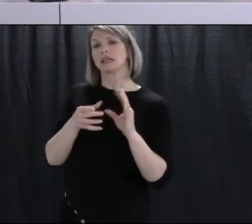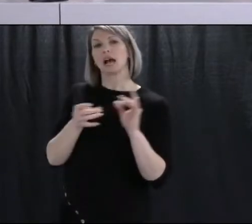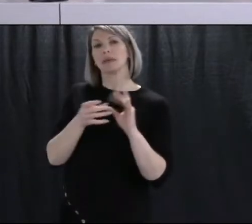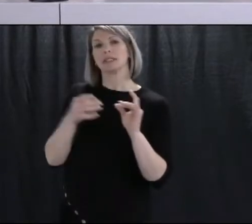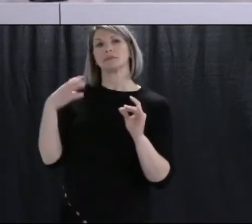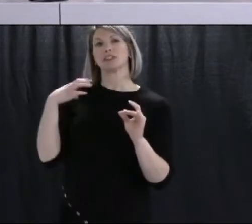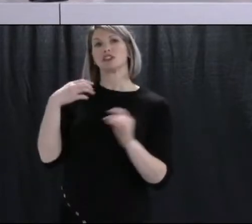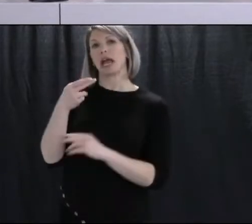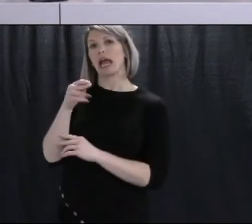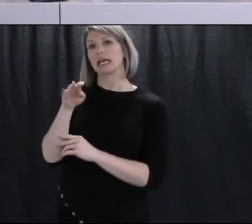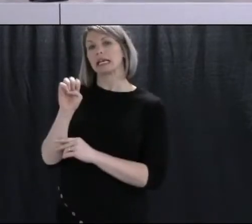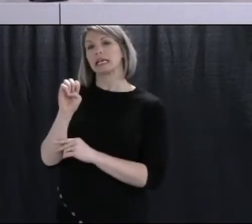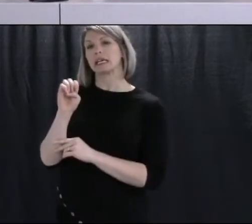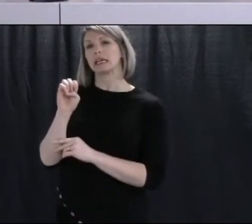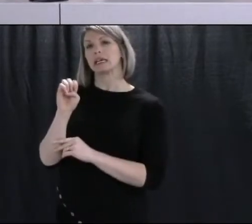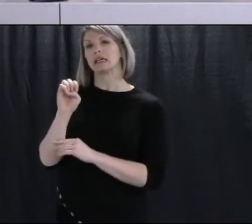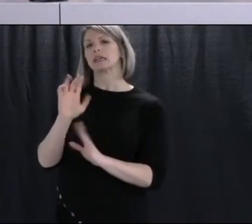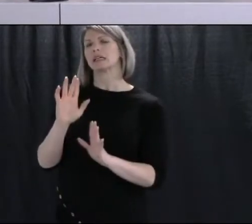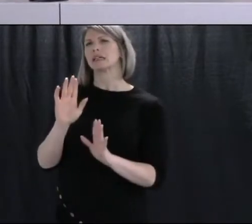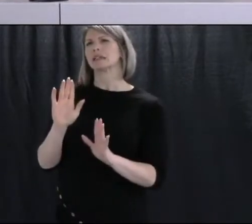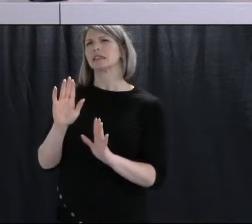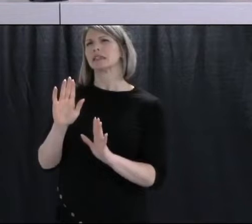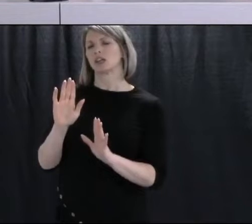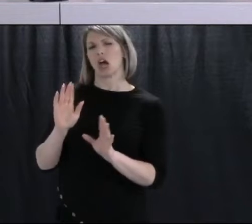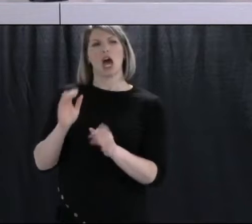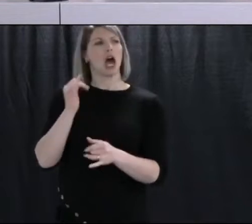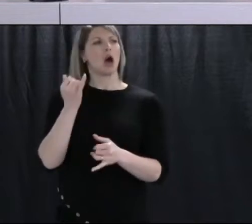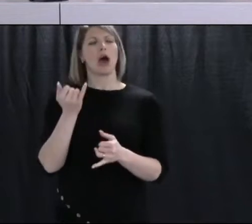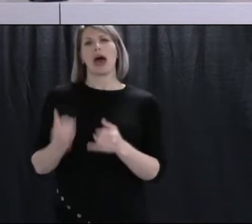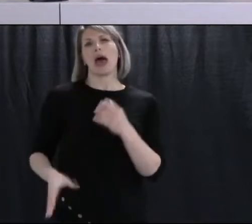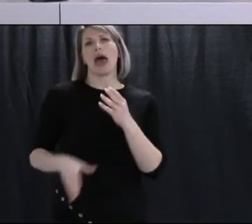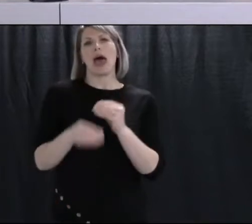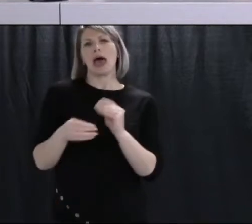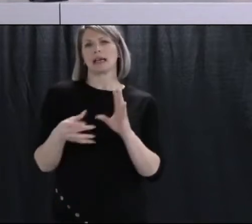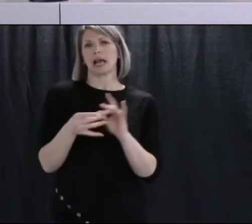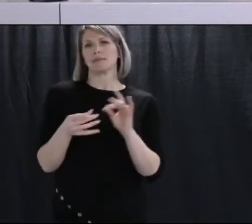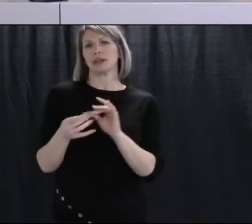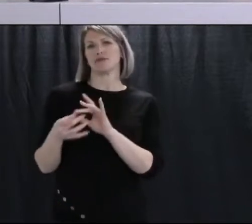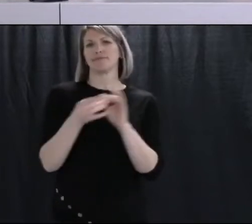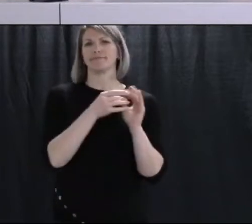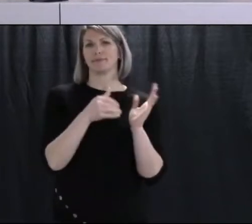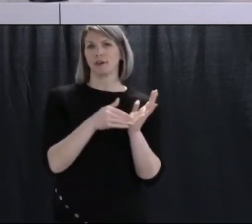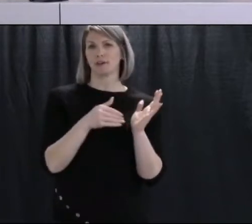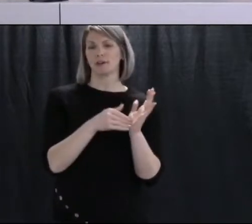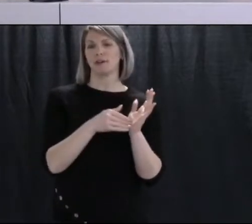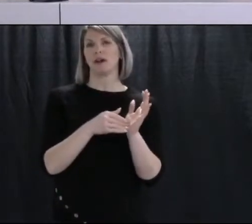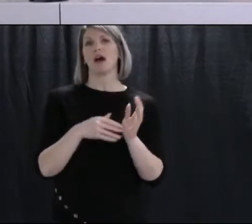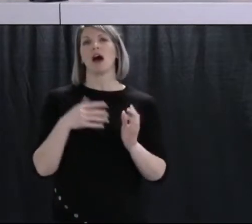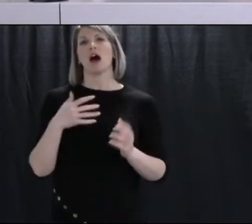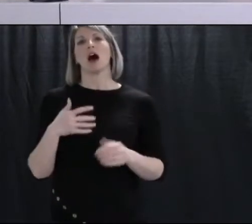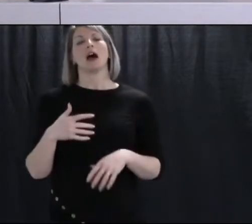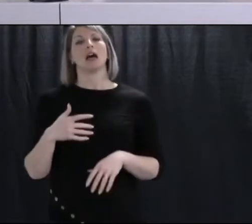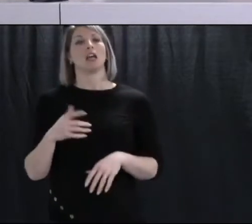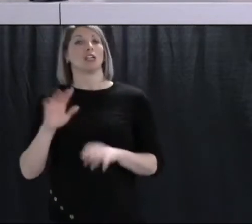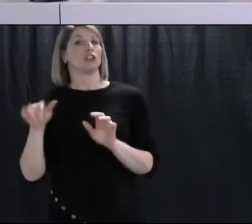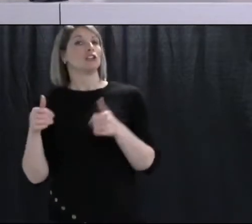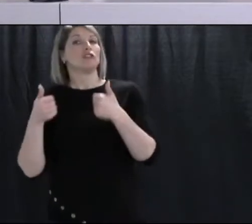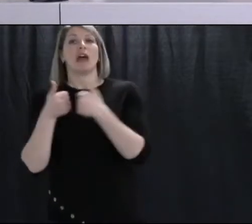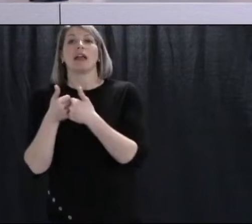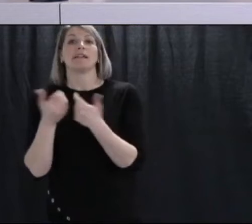I'm sorry, to reply to that last question, the challenge I think here really